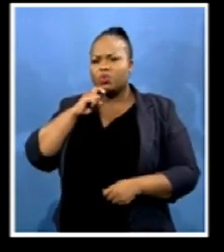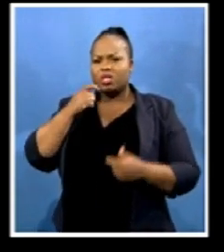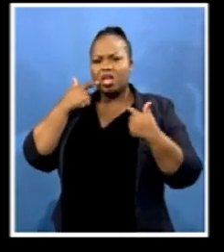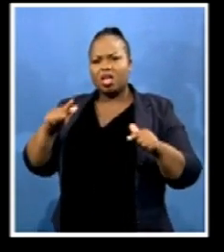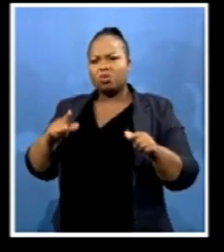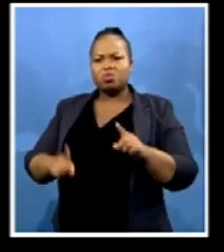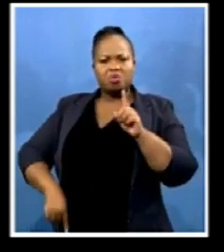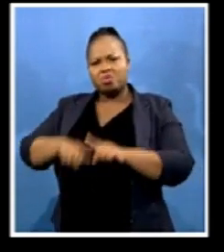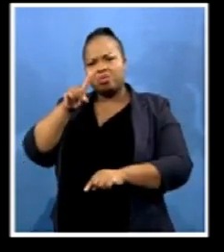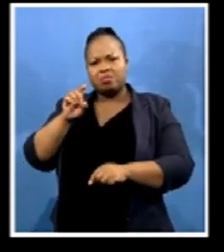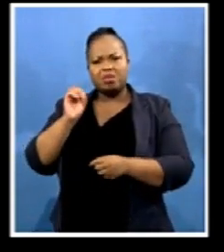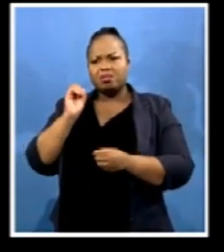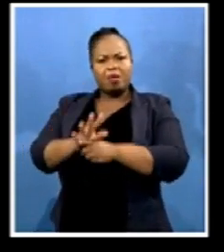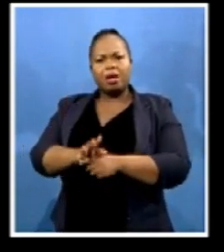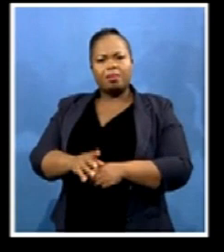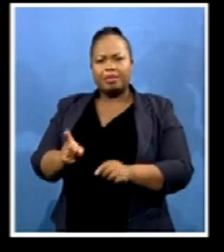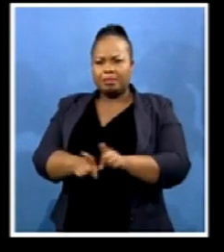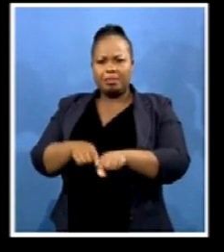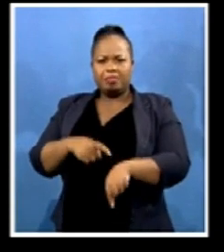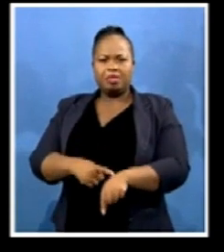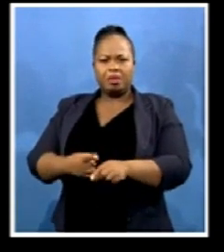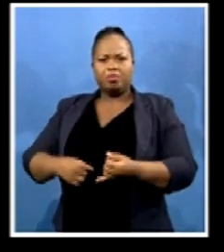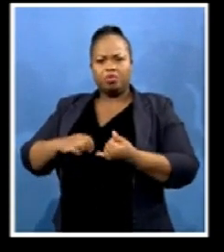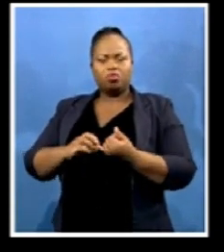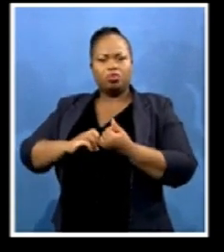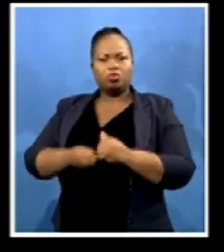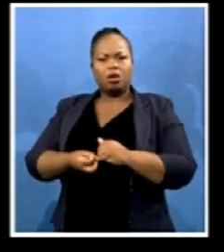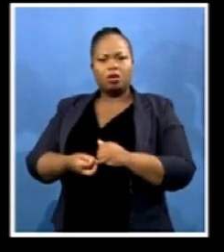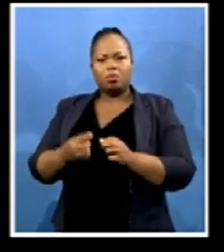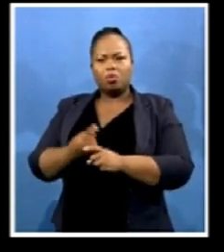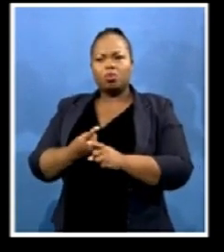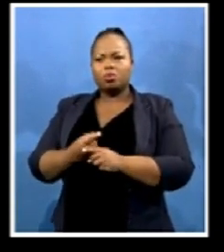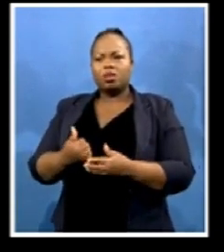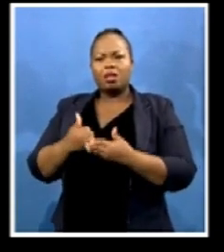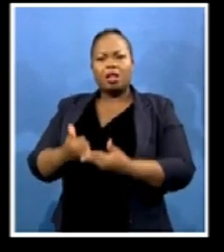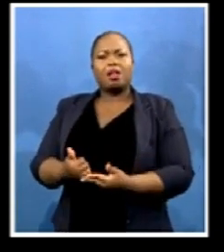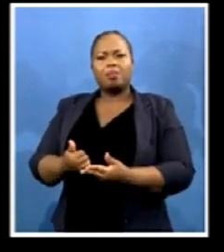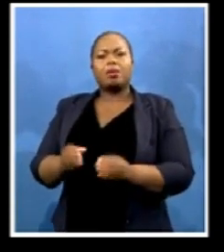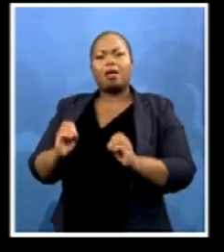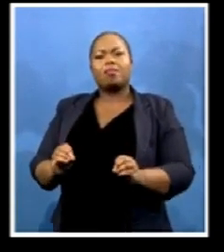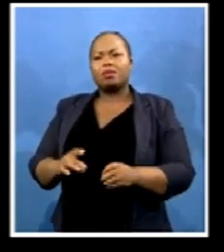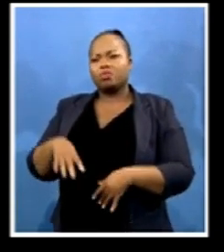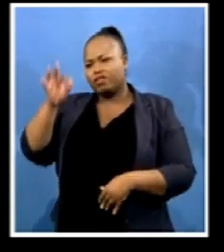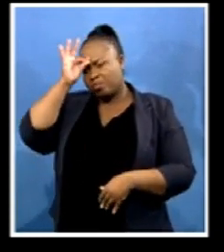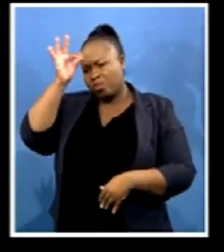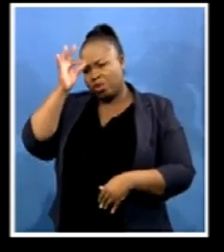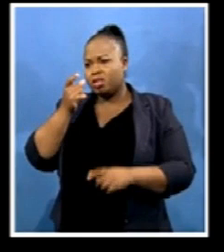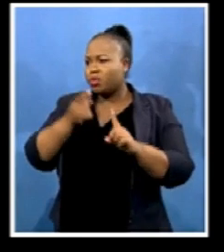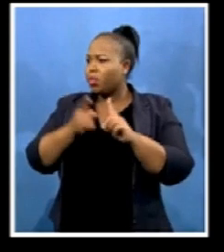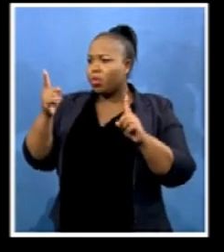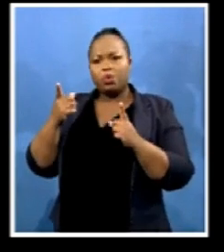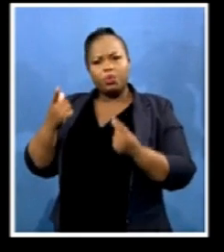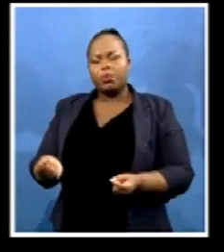and not be helpful in dealing with the law enforcement. We must be accountable in that sense. I mean, to